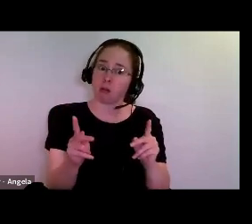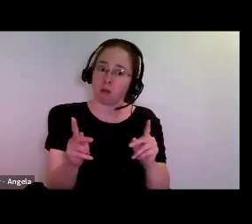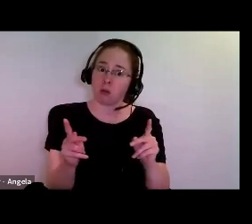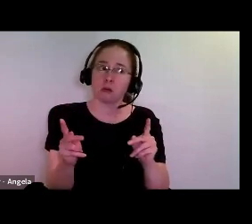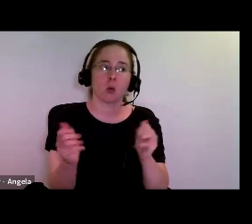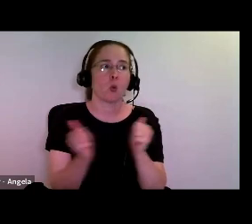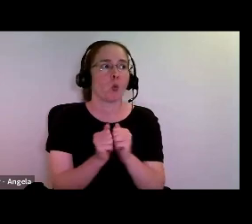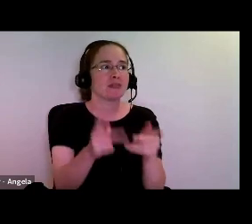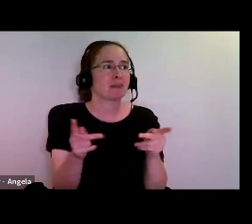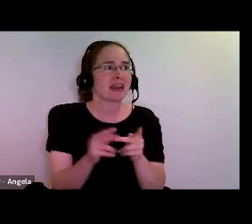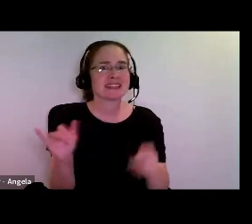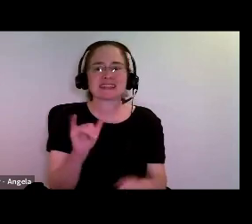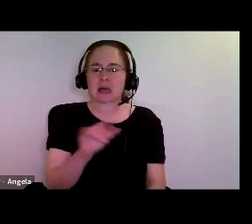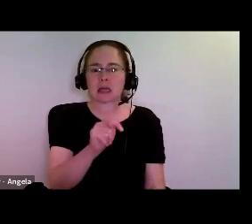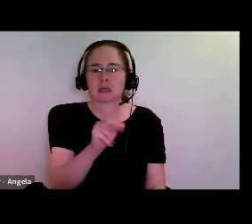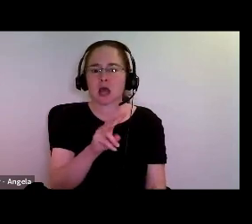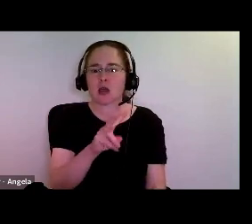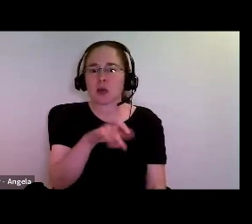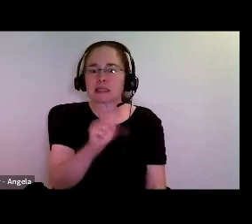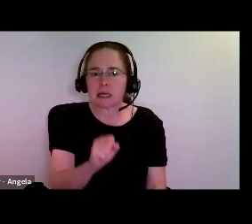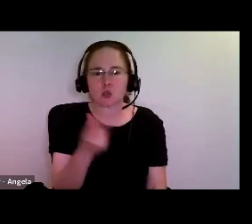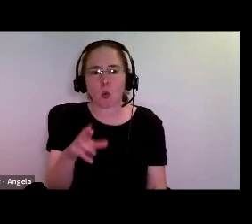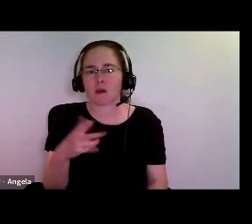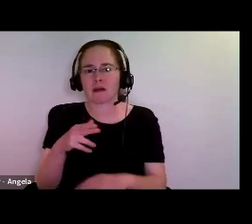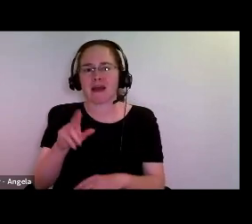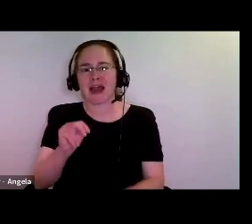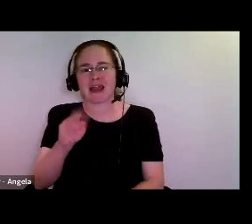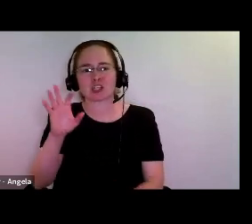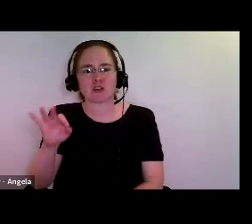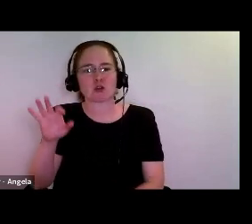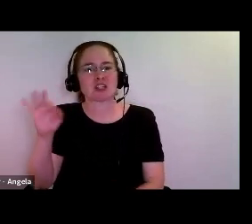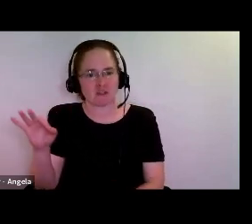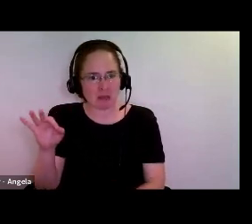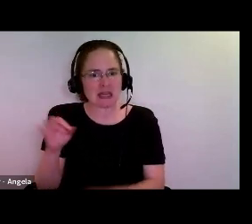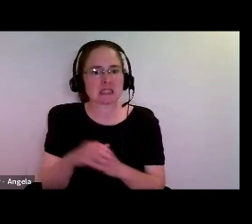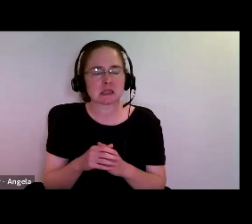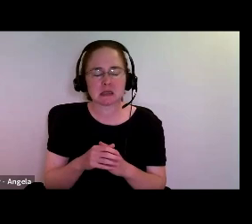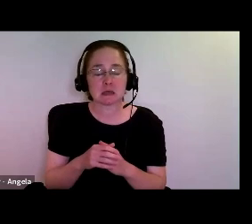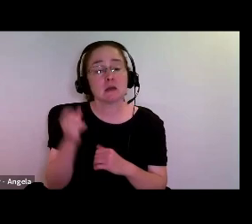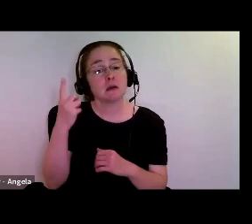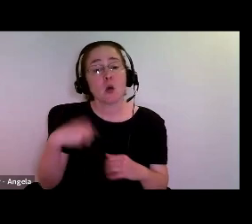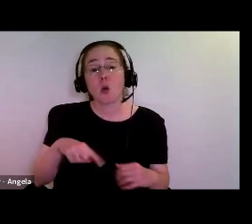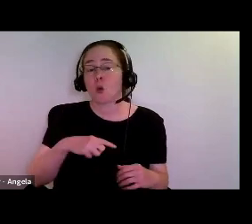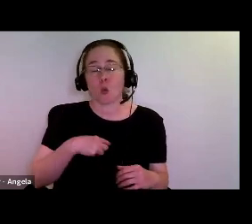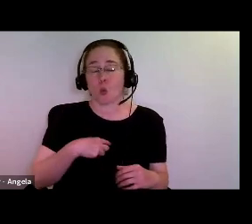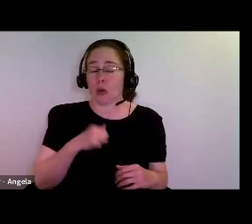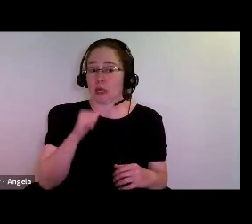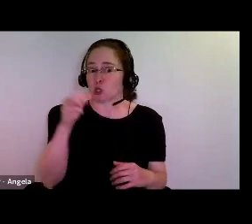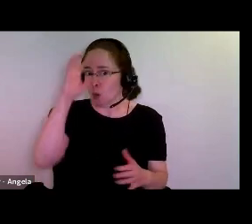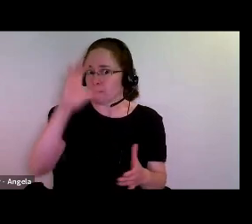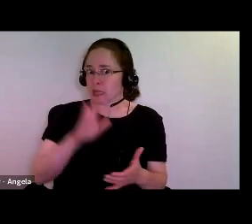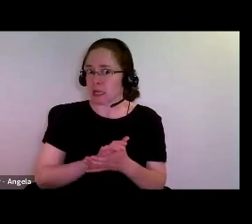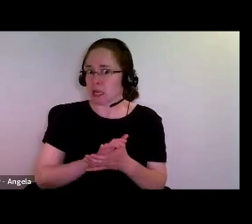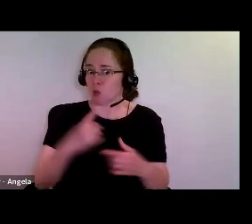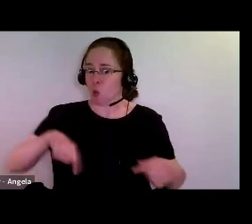like Voices, to places like the National Federation of Families. We don't believe at all that we